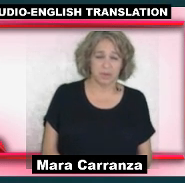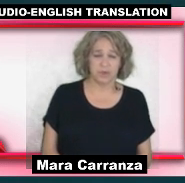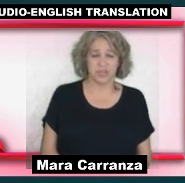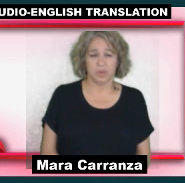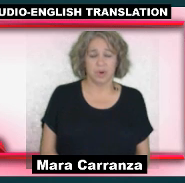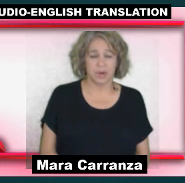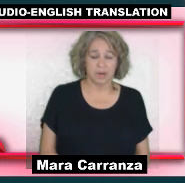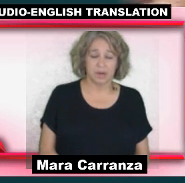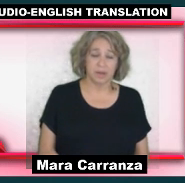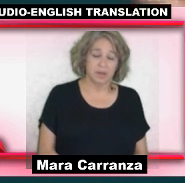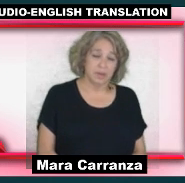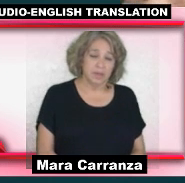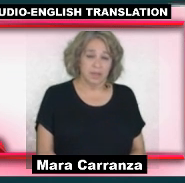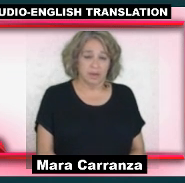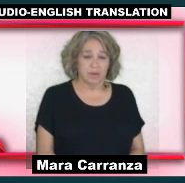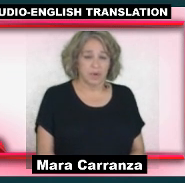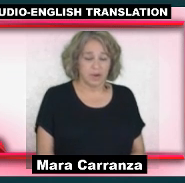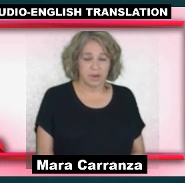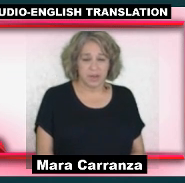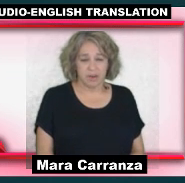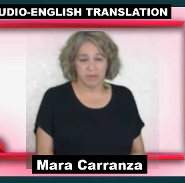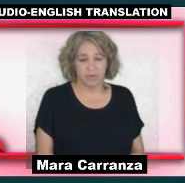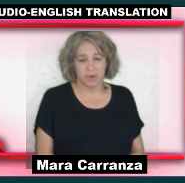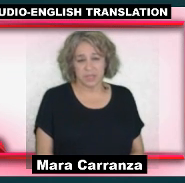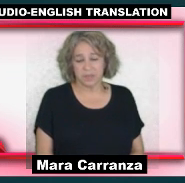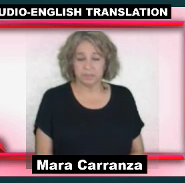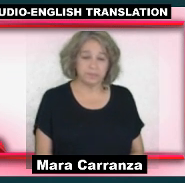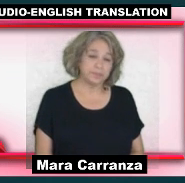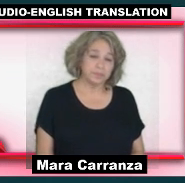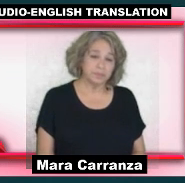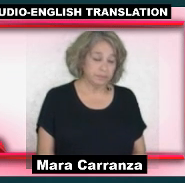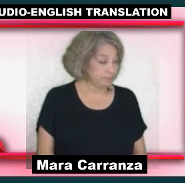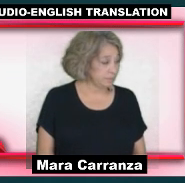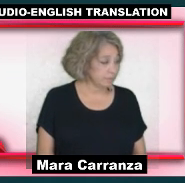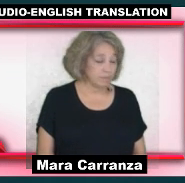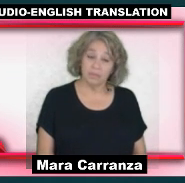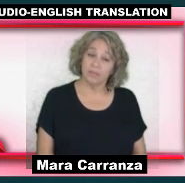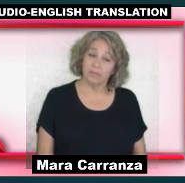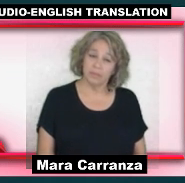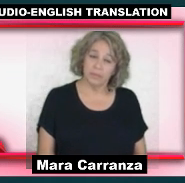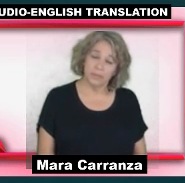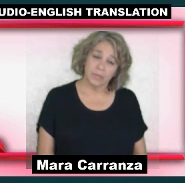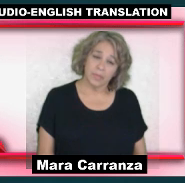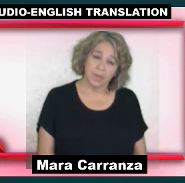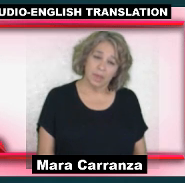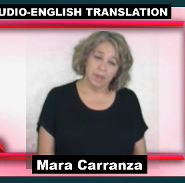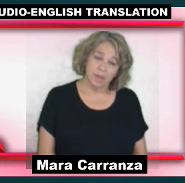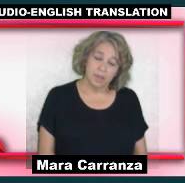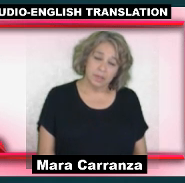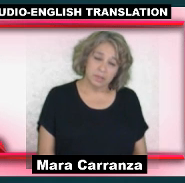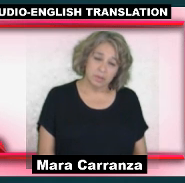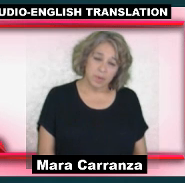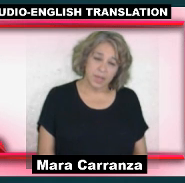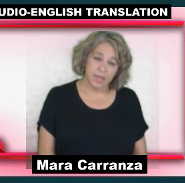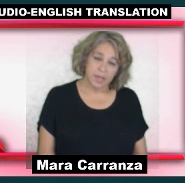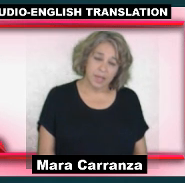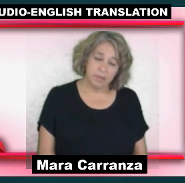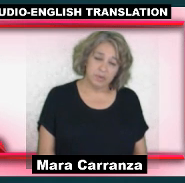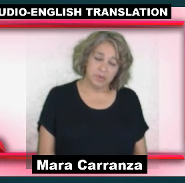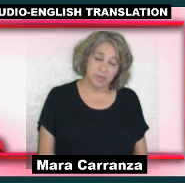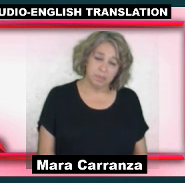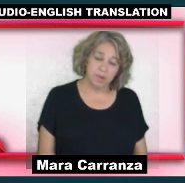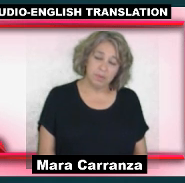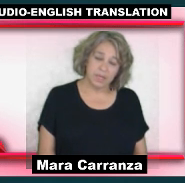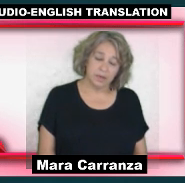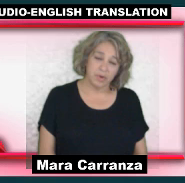start a commercial la war de aranceles. Or regarding tariff wars. Entonces, se llegó un acuerdo que se hizo so we público. Came